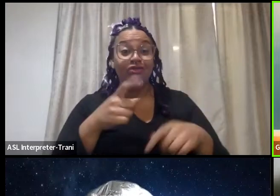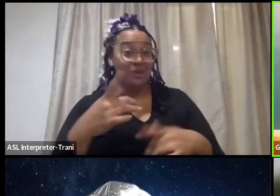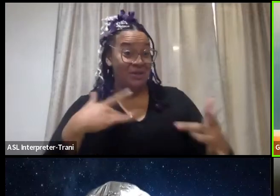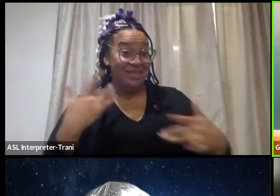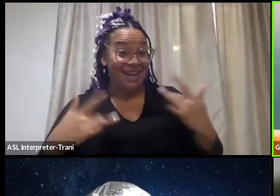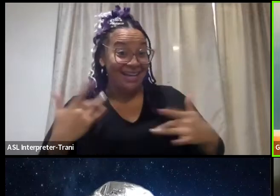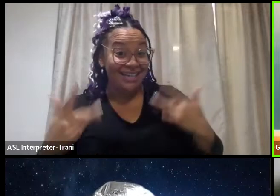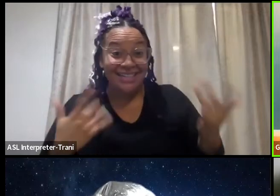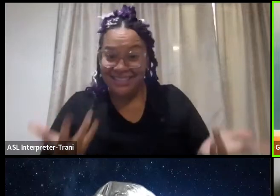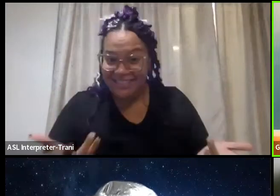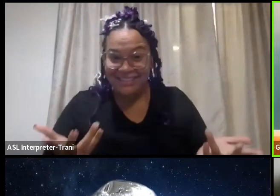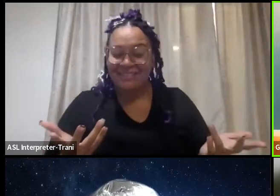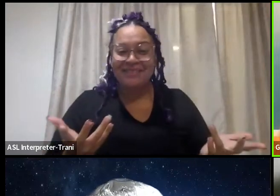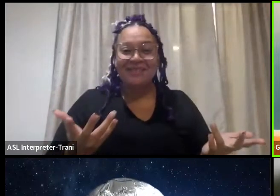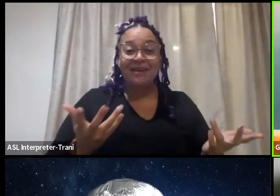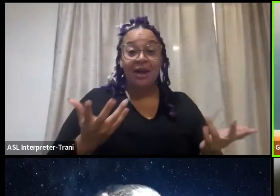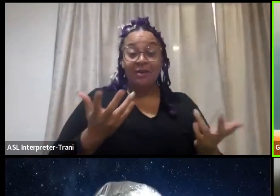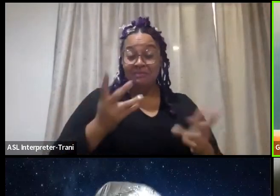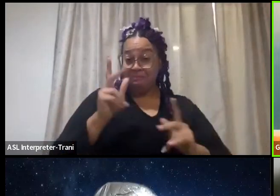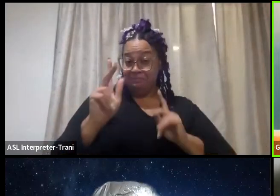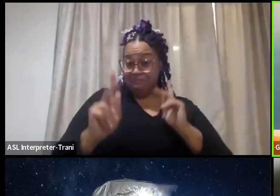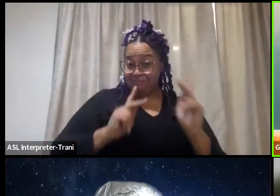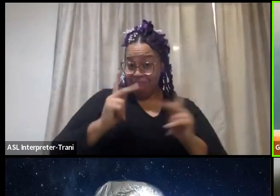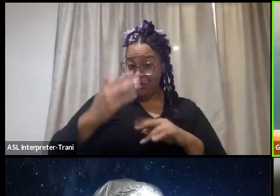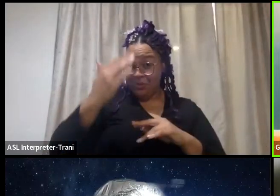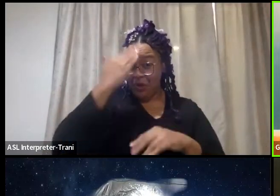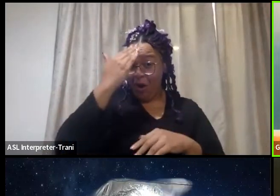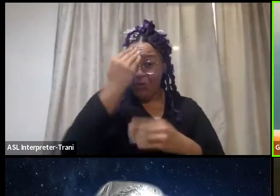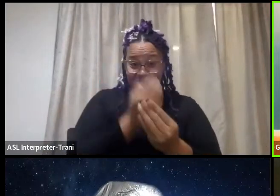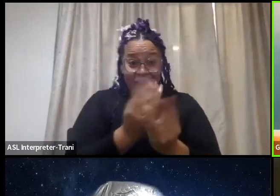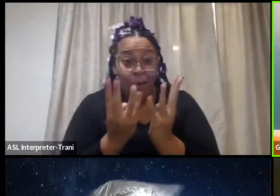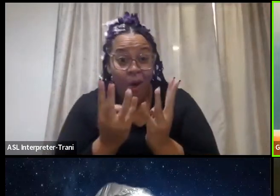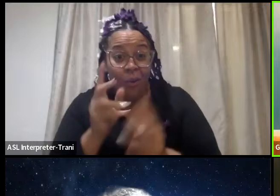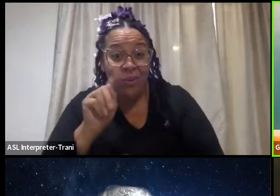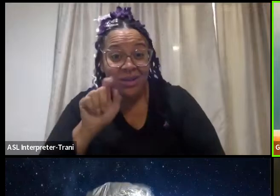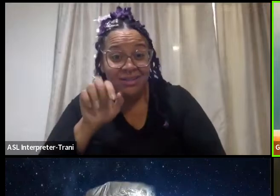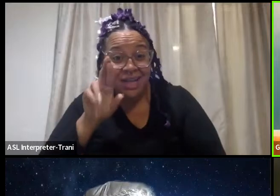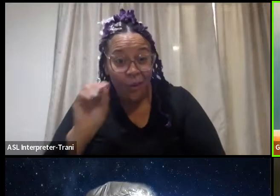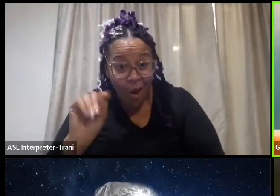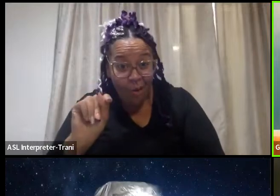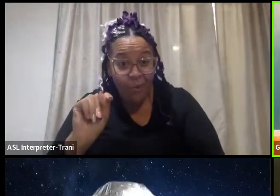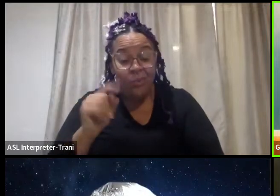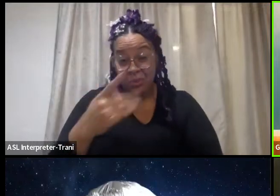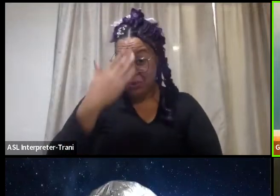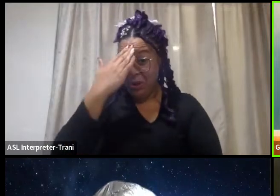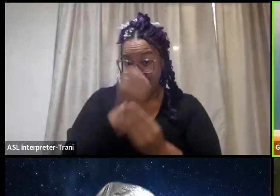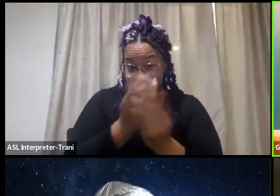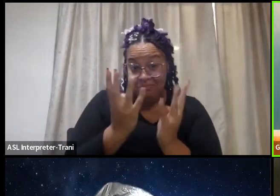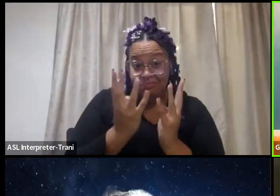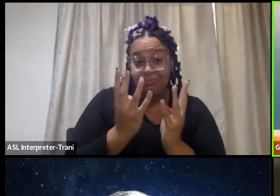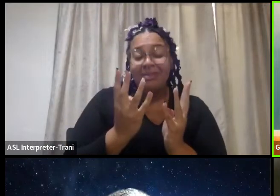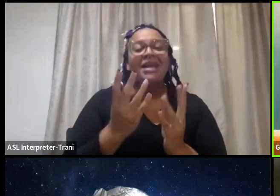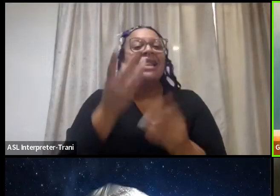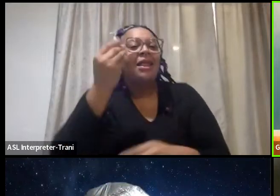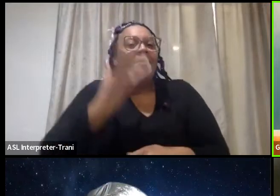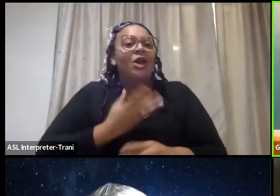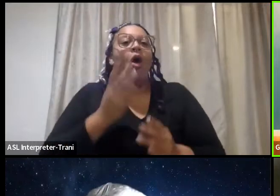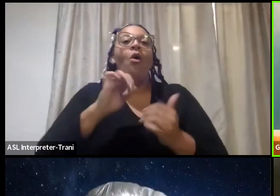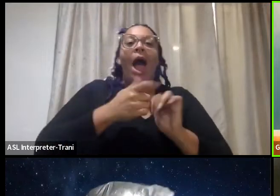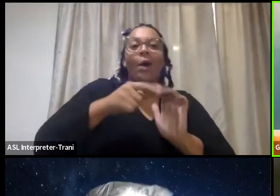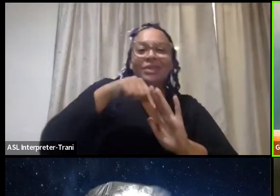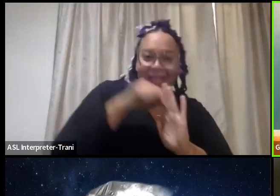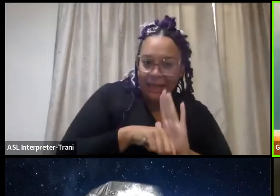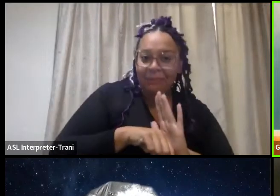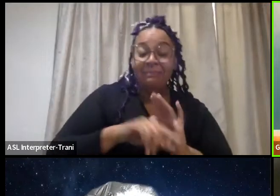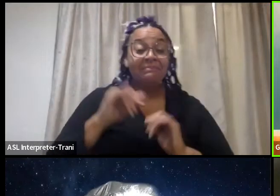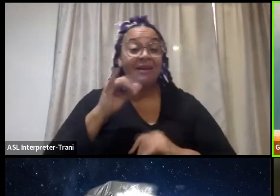excited? Are folks familiar with tarot at all? That'll let me know how deep to go into each of these. If y'all could respond